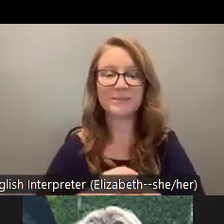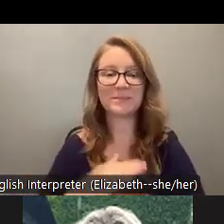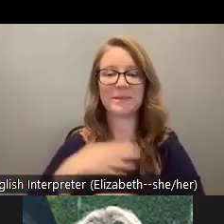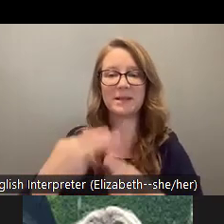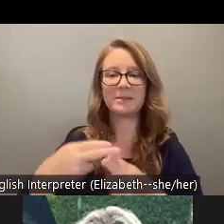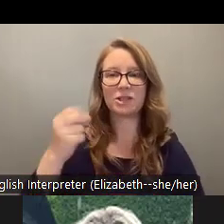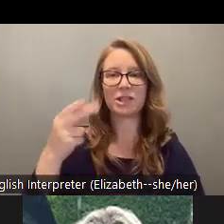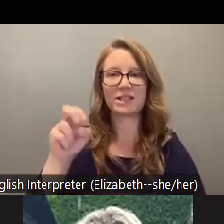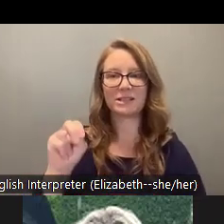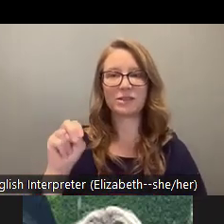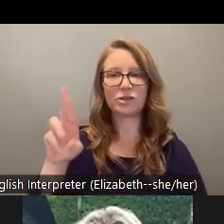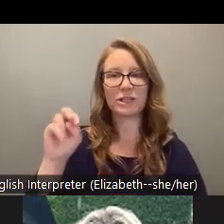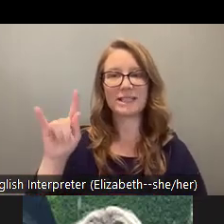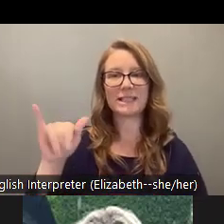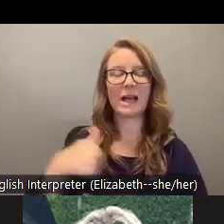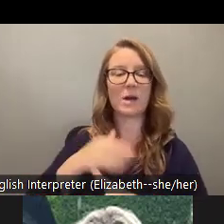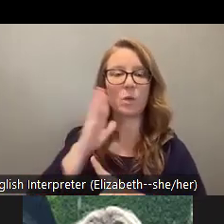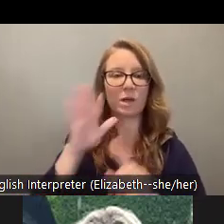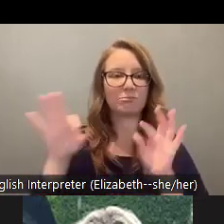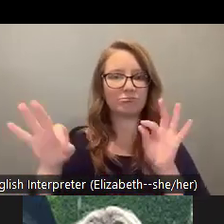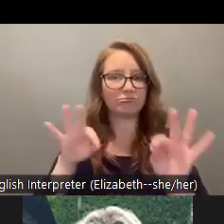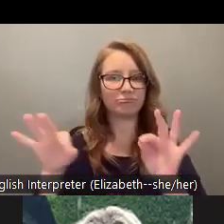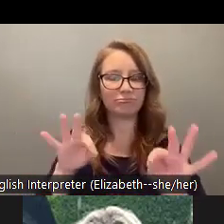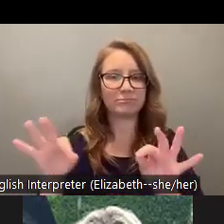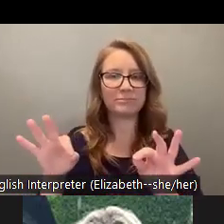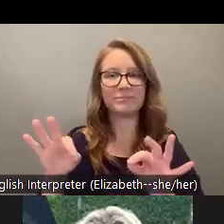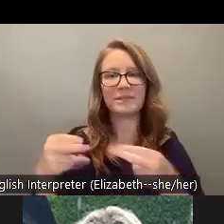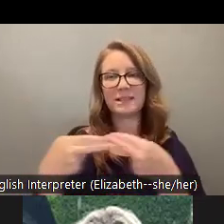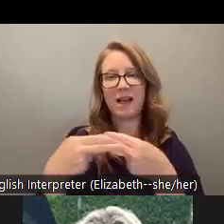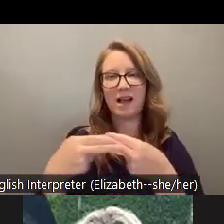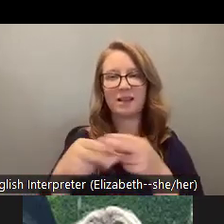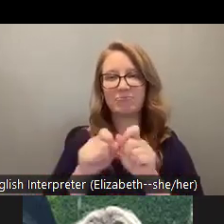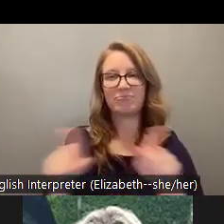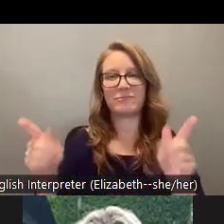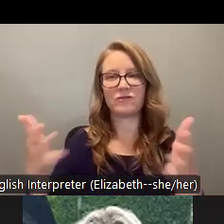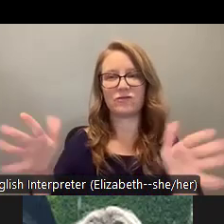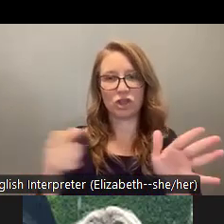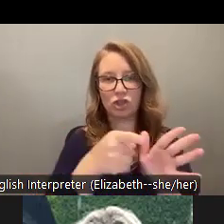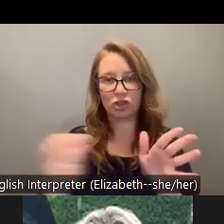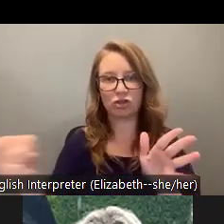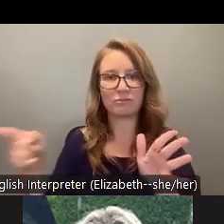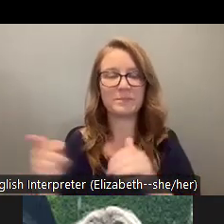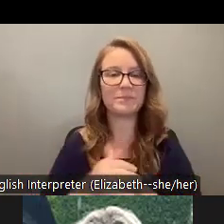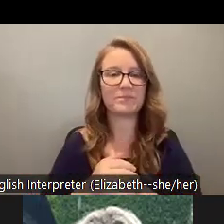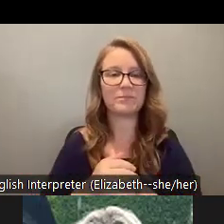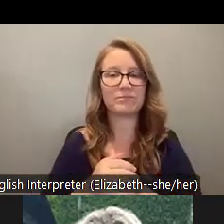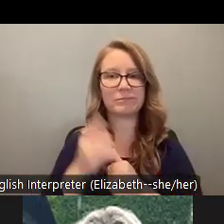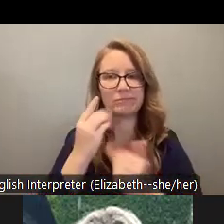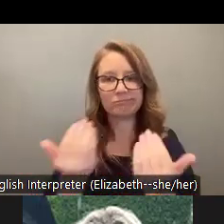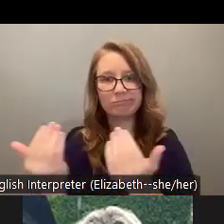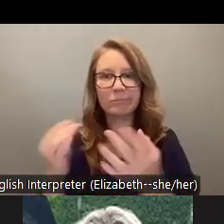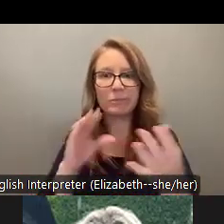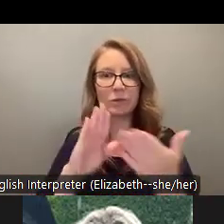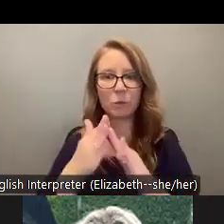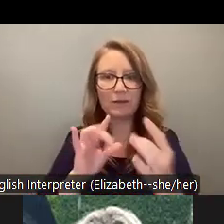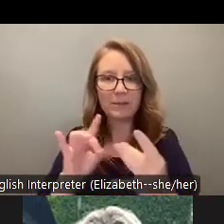Sheldon Prancy, and I will be going over the slide deck that was sent out to everyone to get community feedback a few weeks ago,